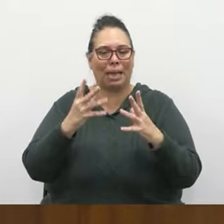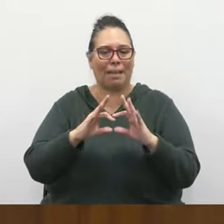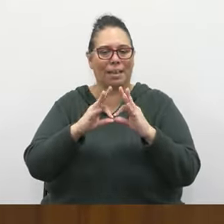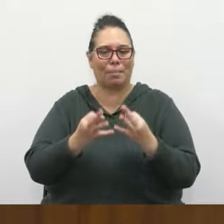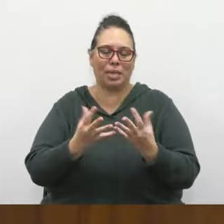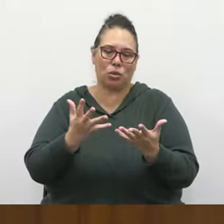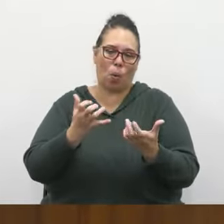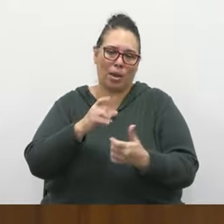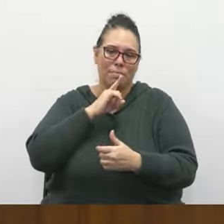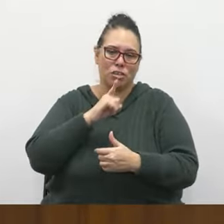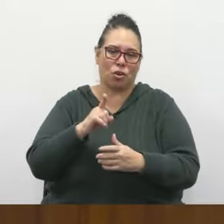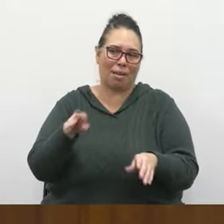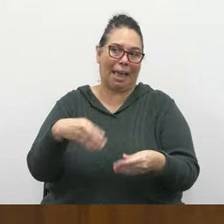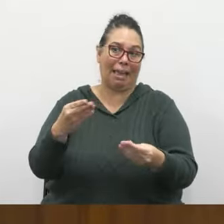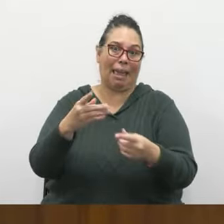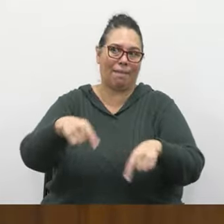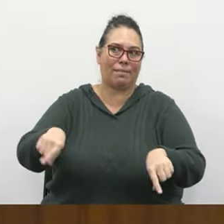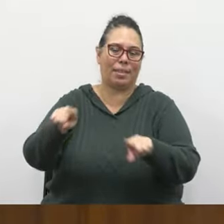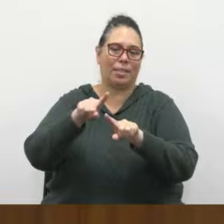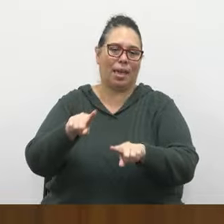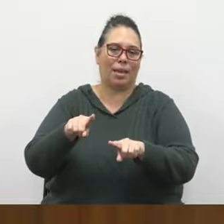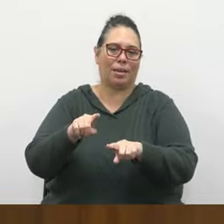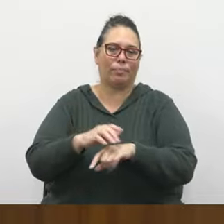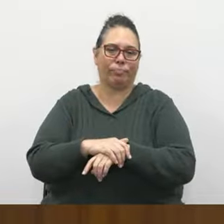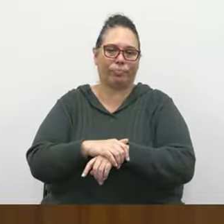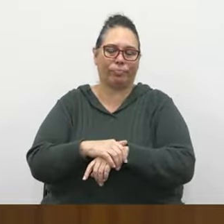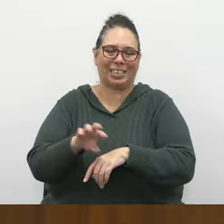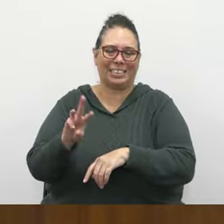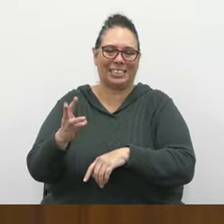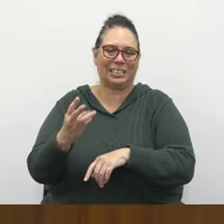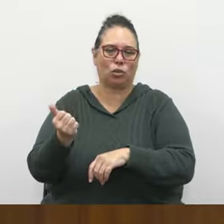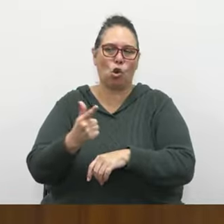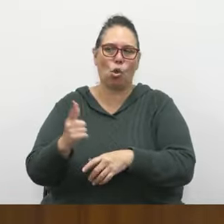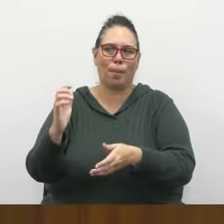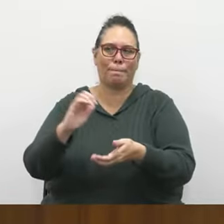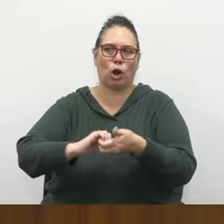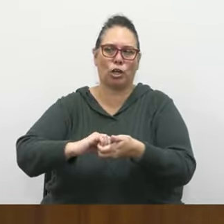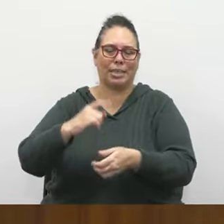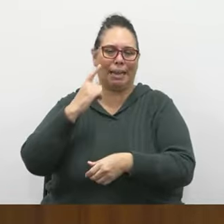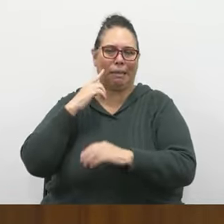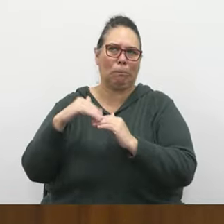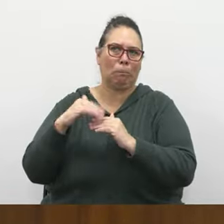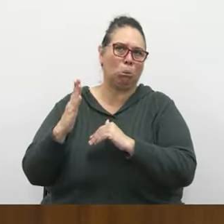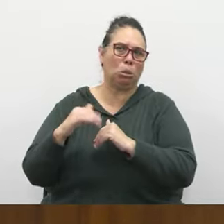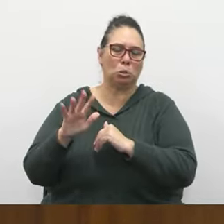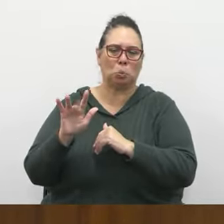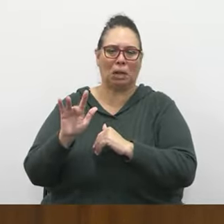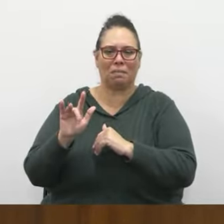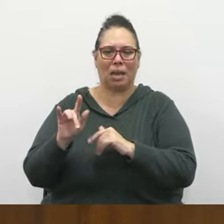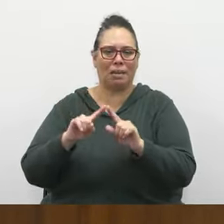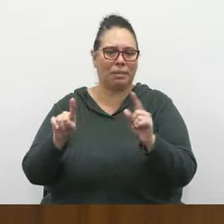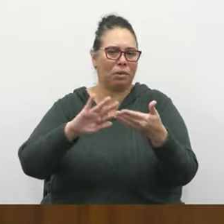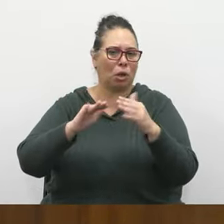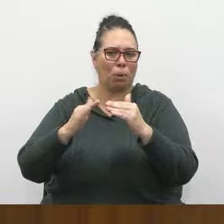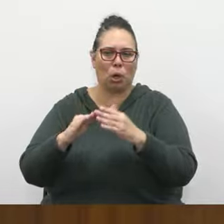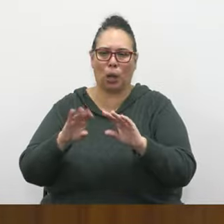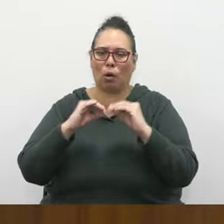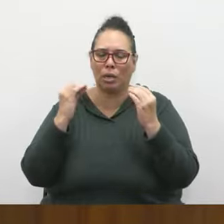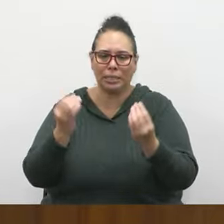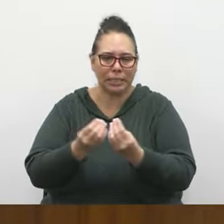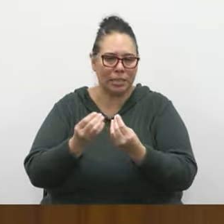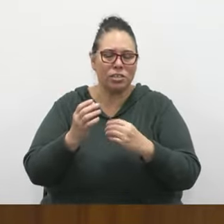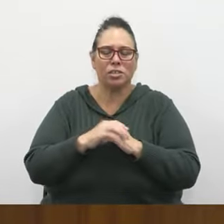just wanted to make sure that I gave them, the Sixth, and all of the partners. I think there were over 25 different community